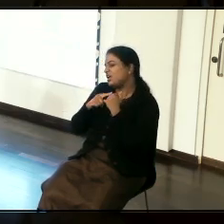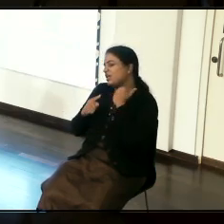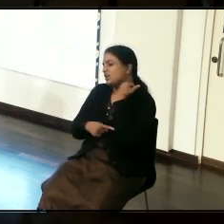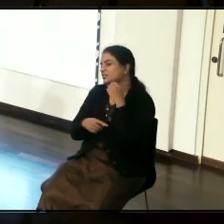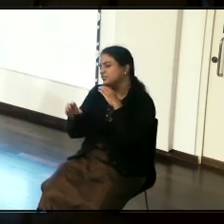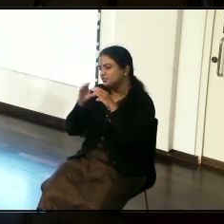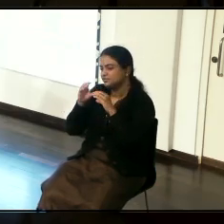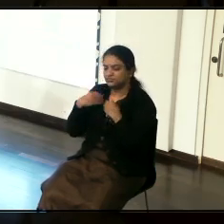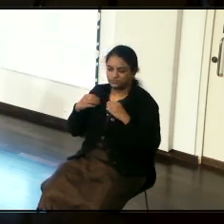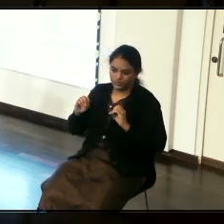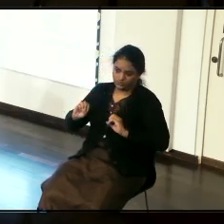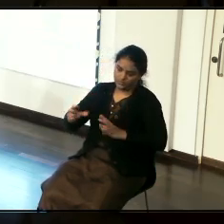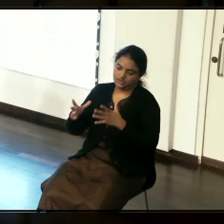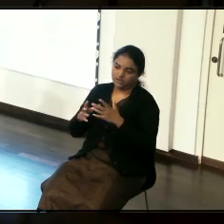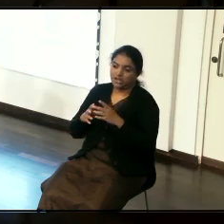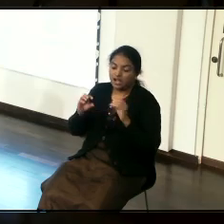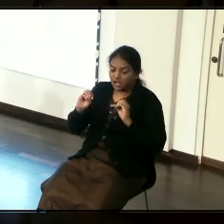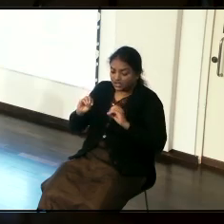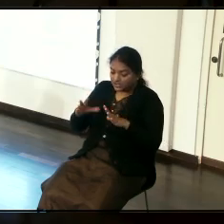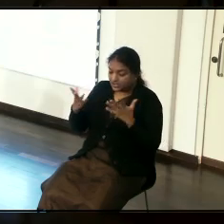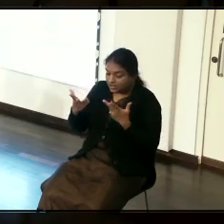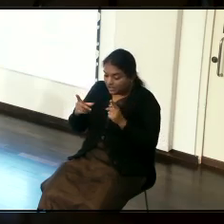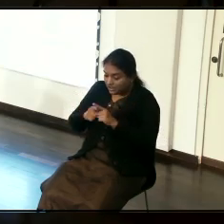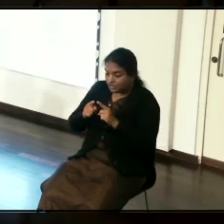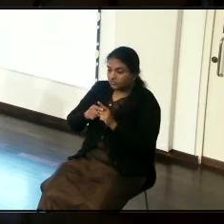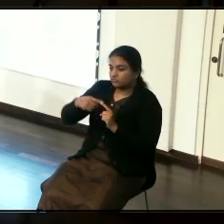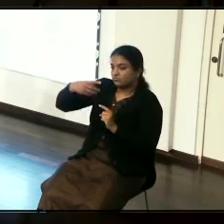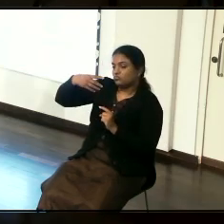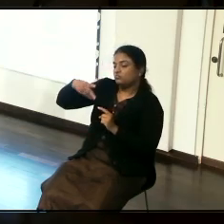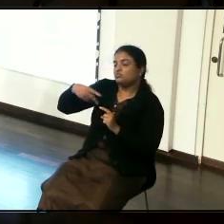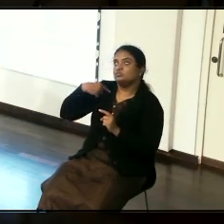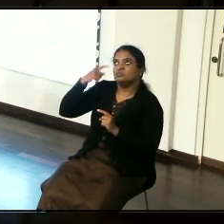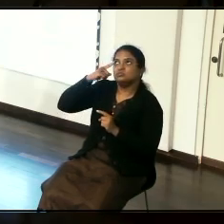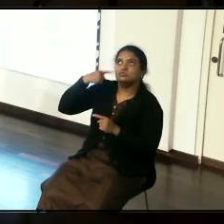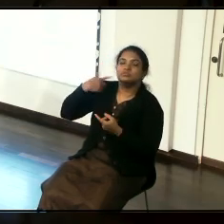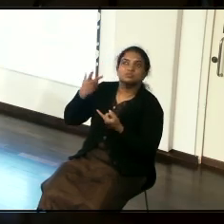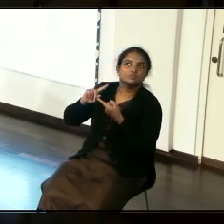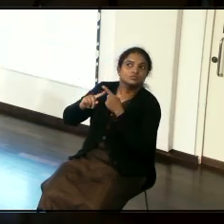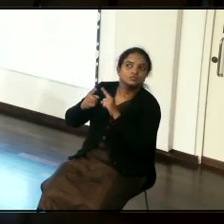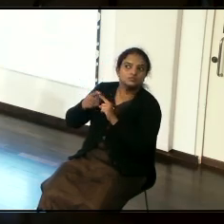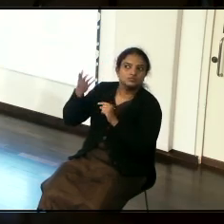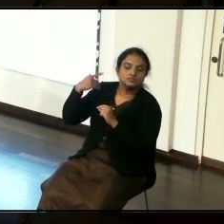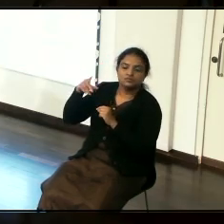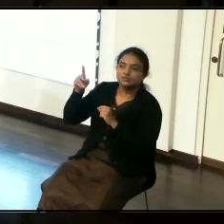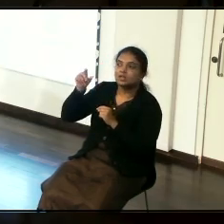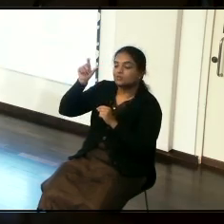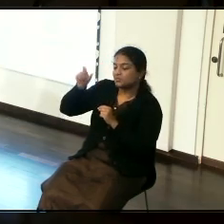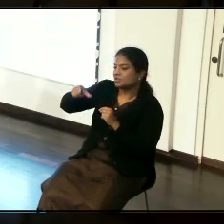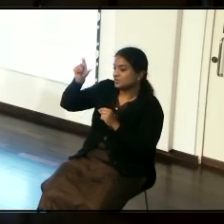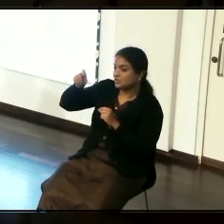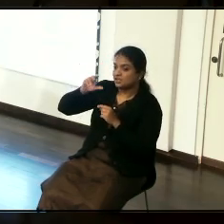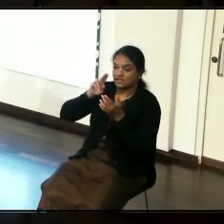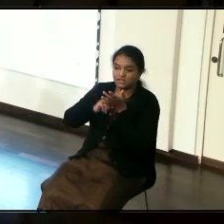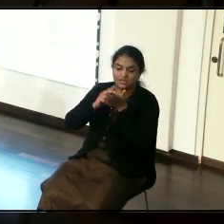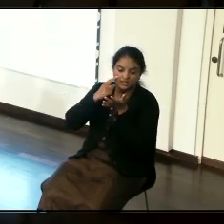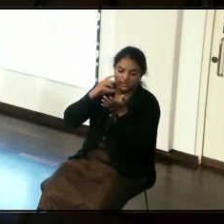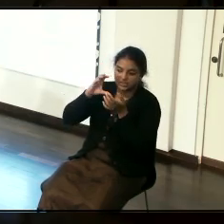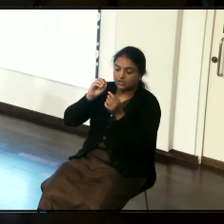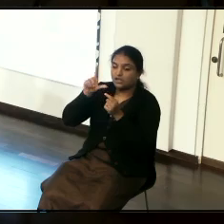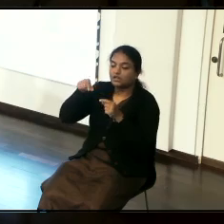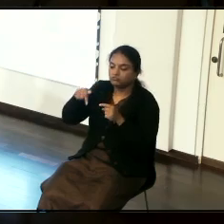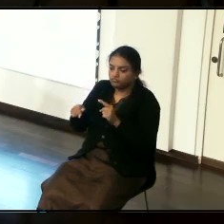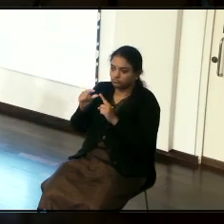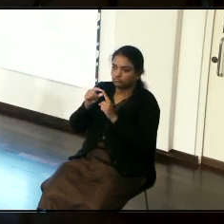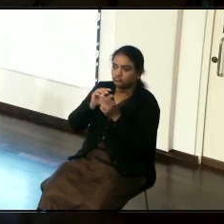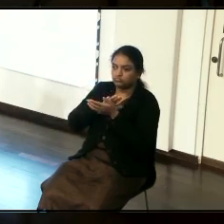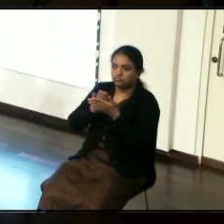very beginning, an excerpt from the foreword by art historian Nicole Ann Lobo, who is currently doing her PhD